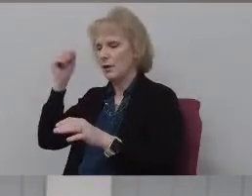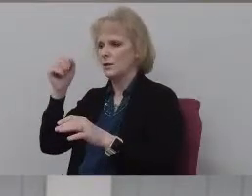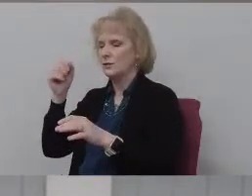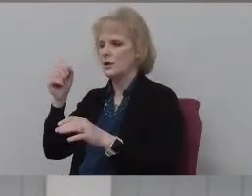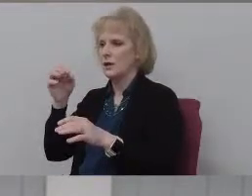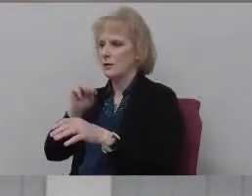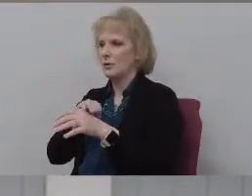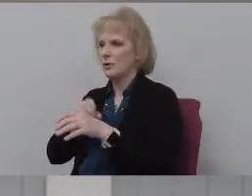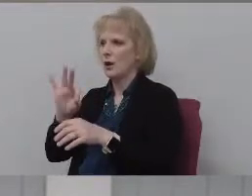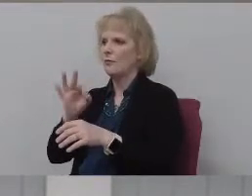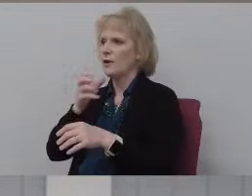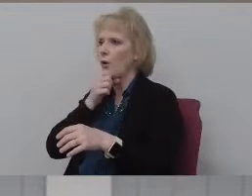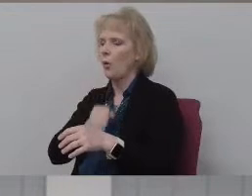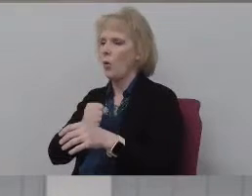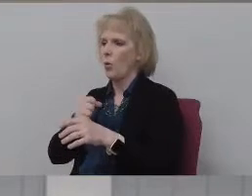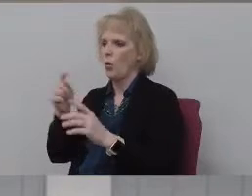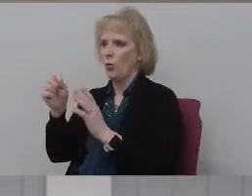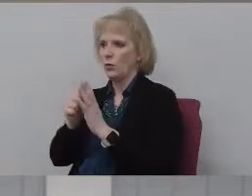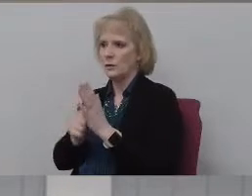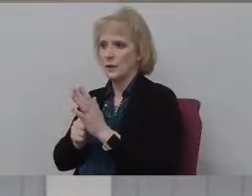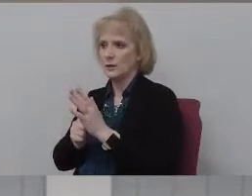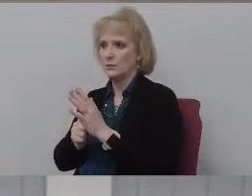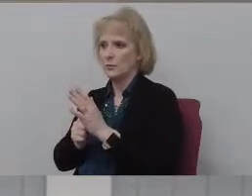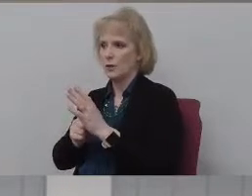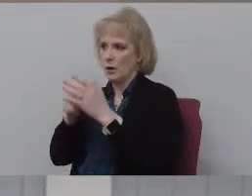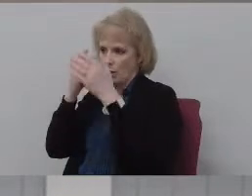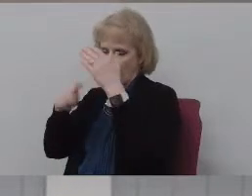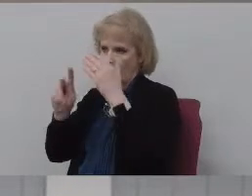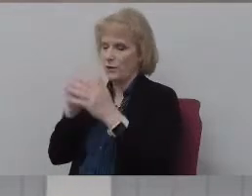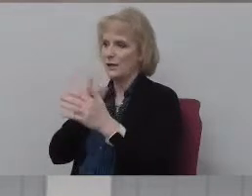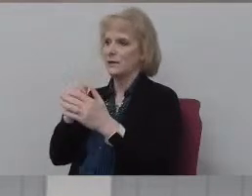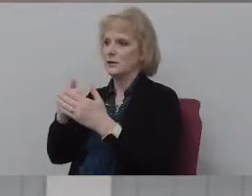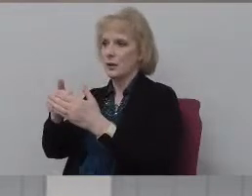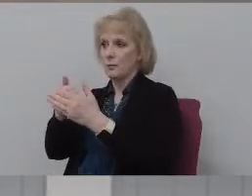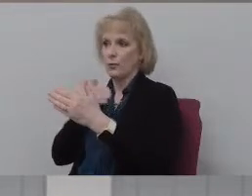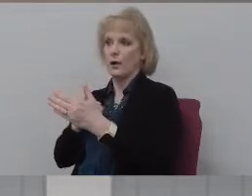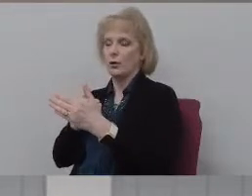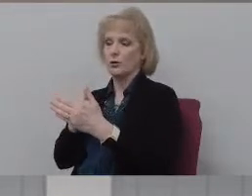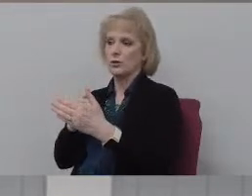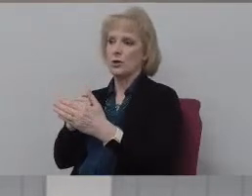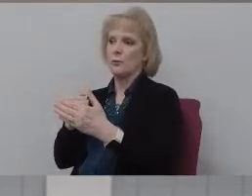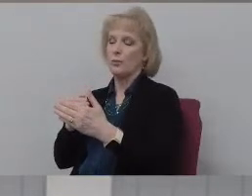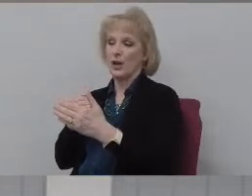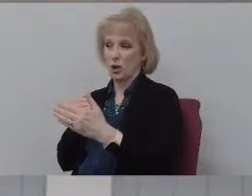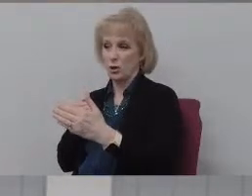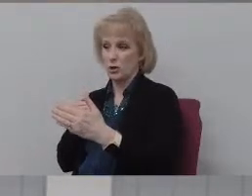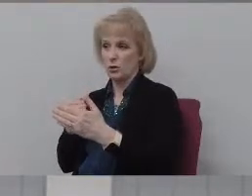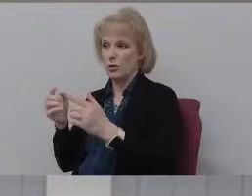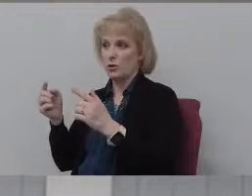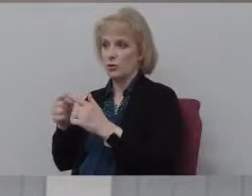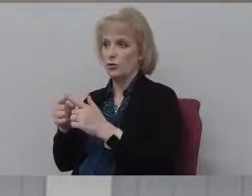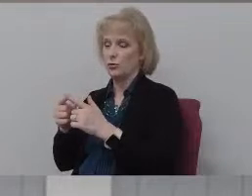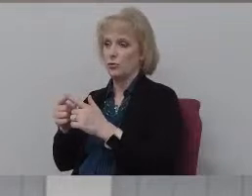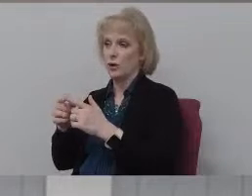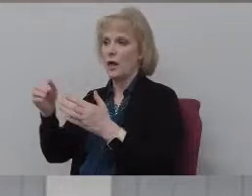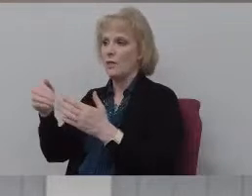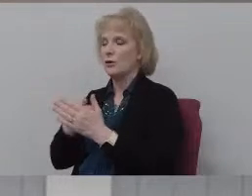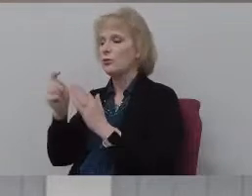prophet is the precursor to the New Testament preacher.